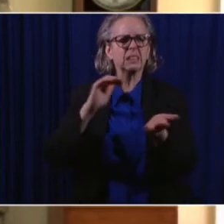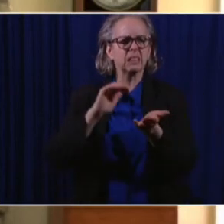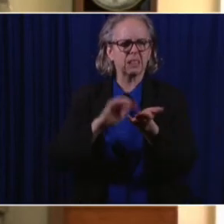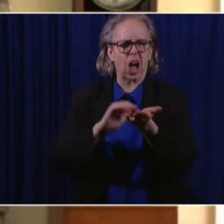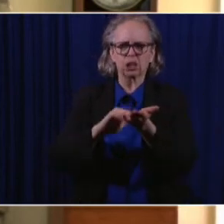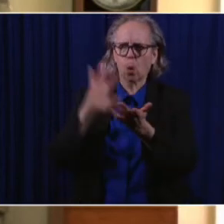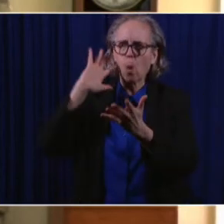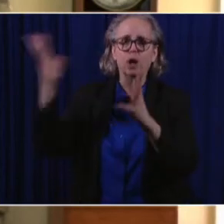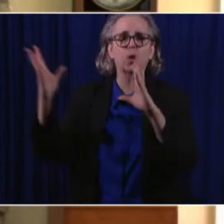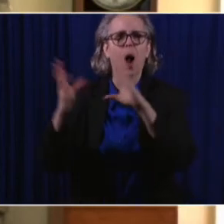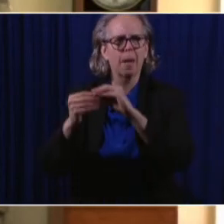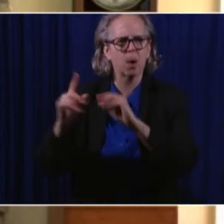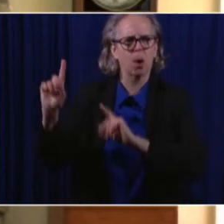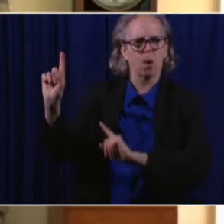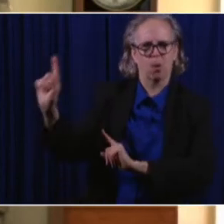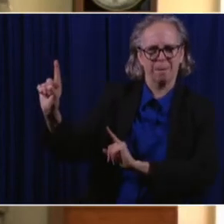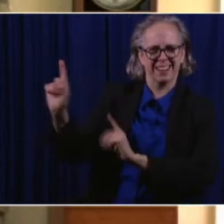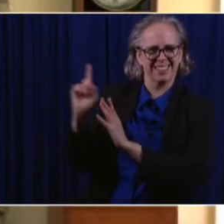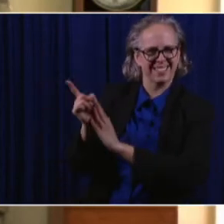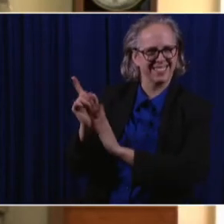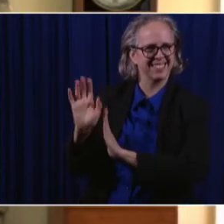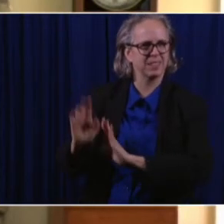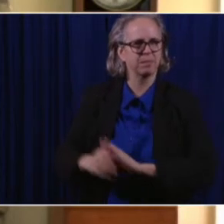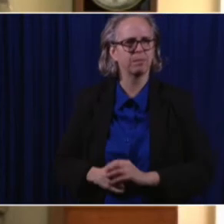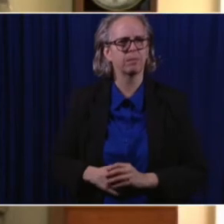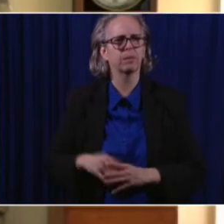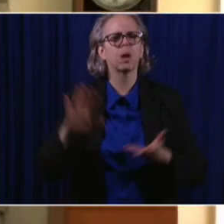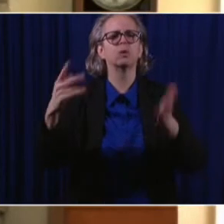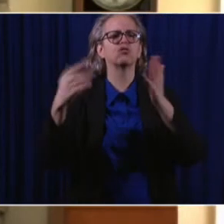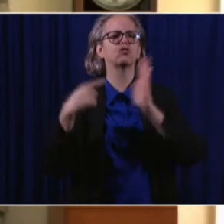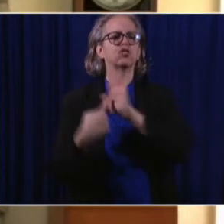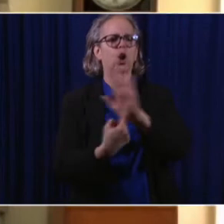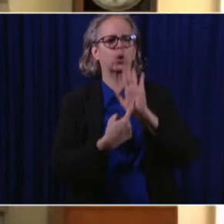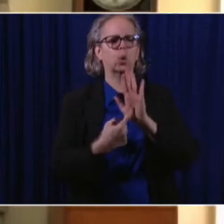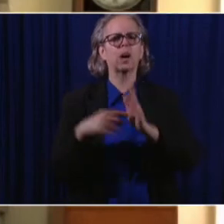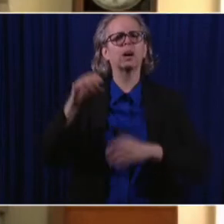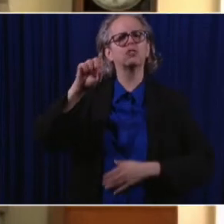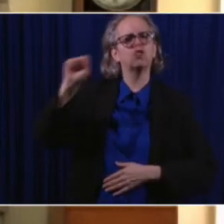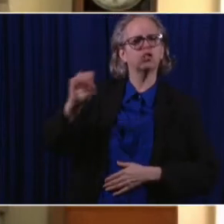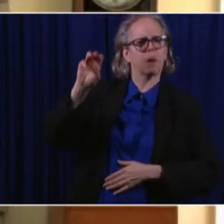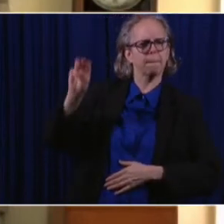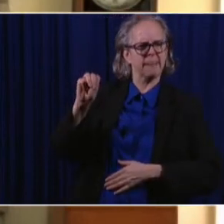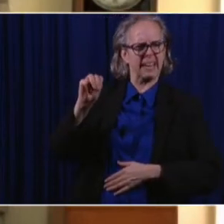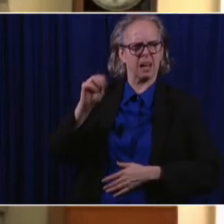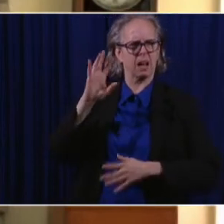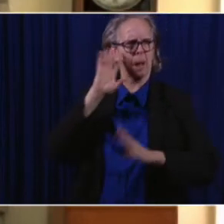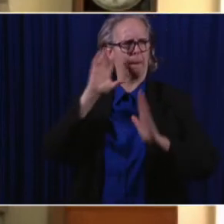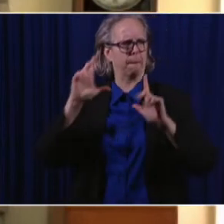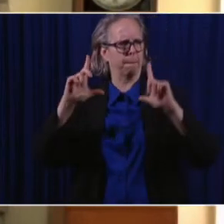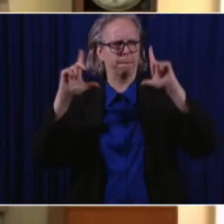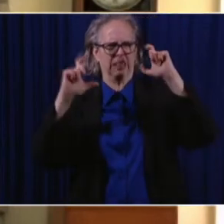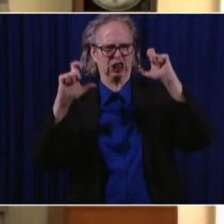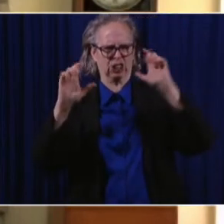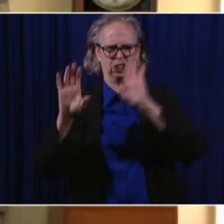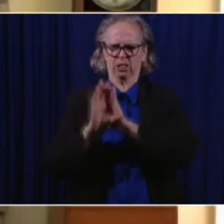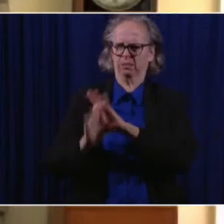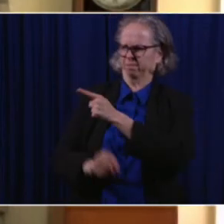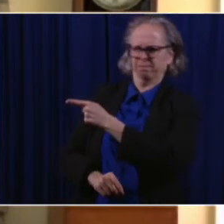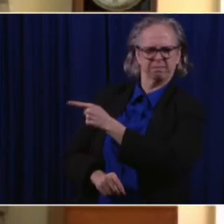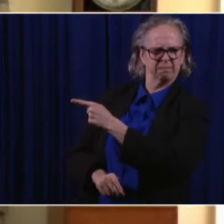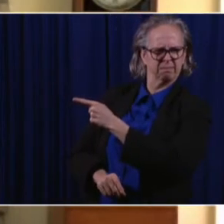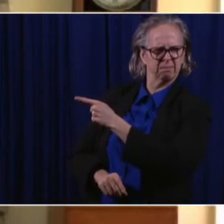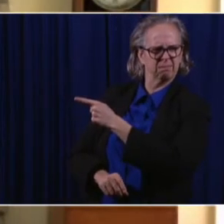like to share our newest social media graphic. We made it to remind Ohioans that when you gather together at